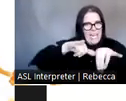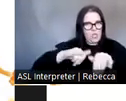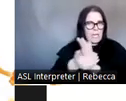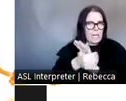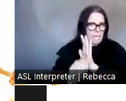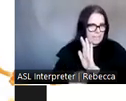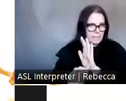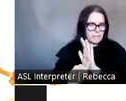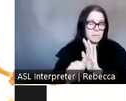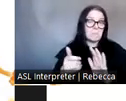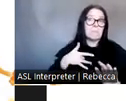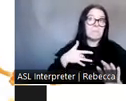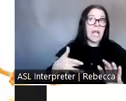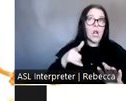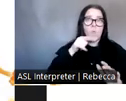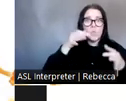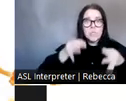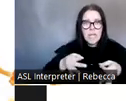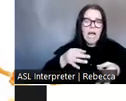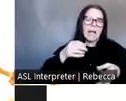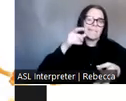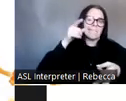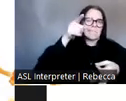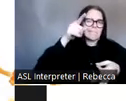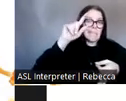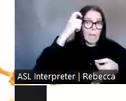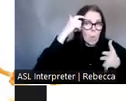largely driven by employers or by industry need.